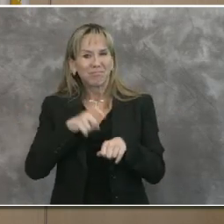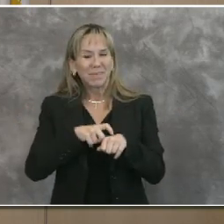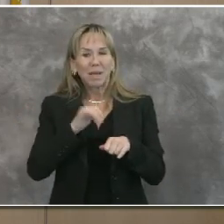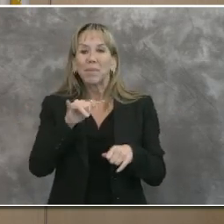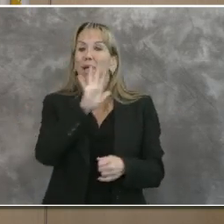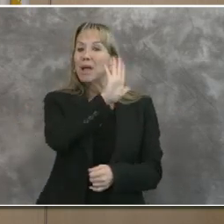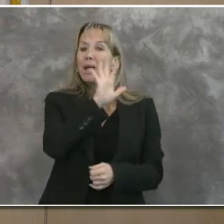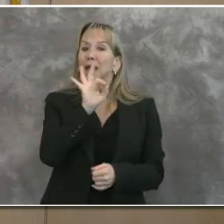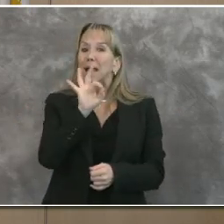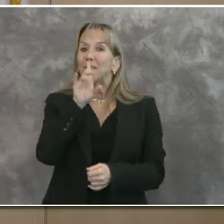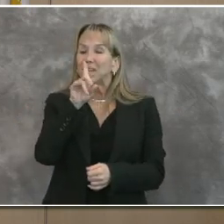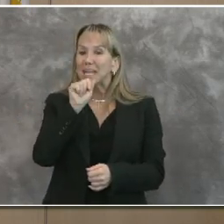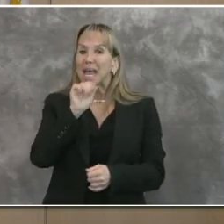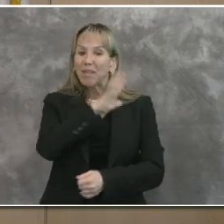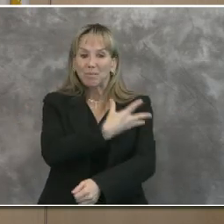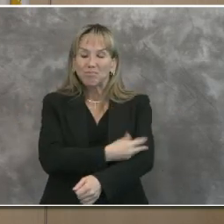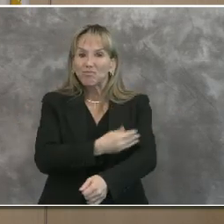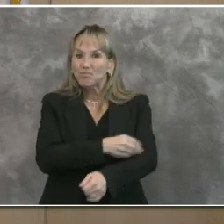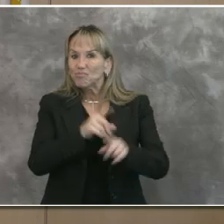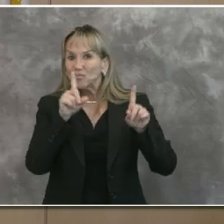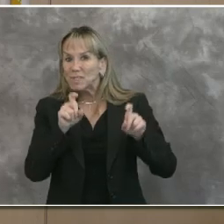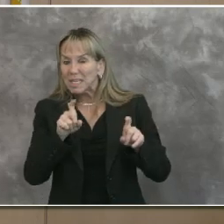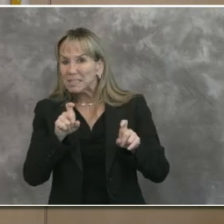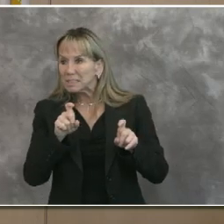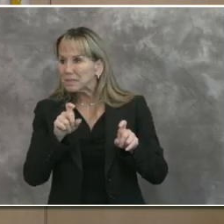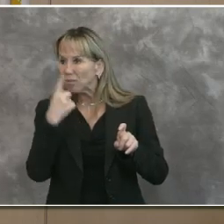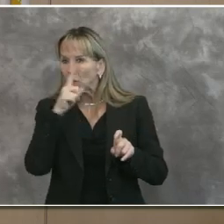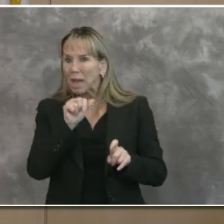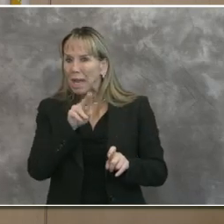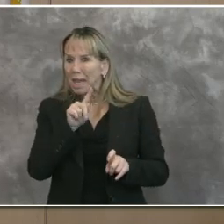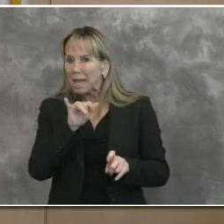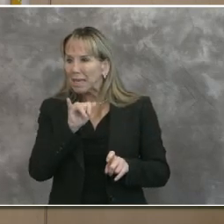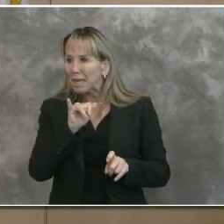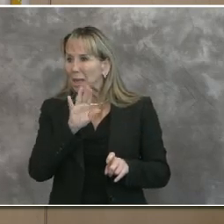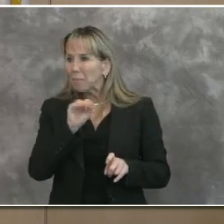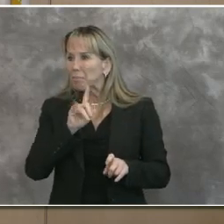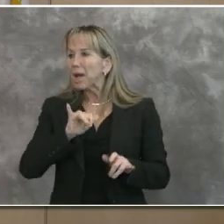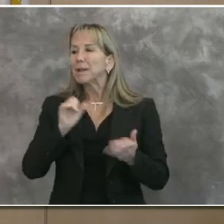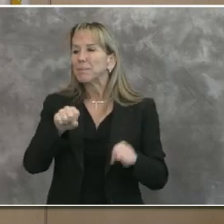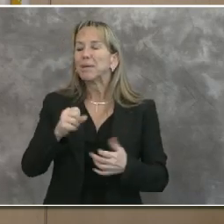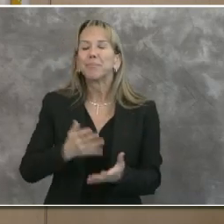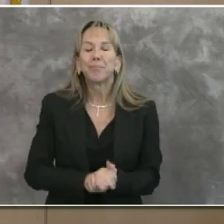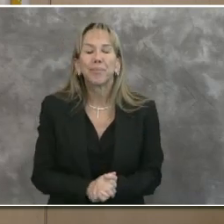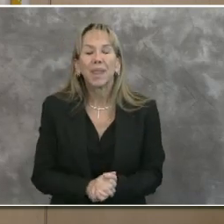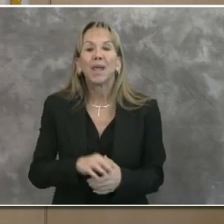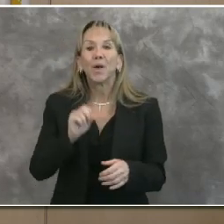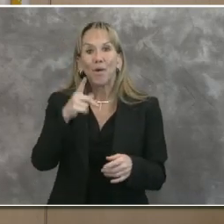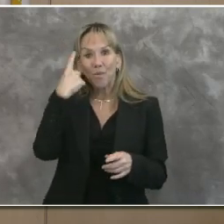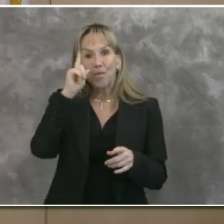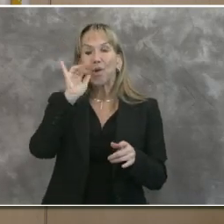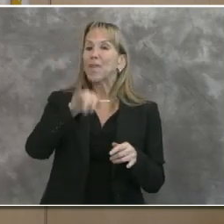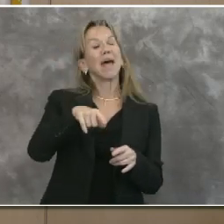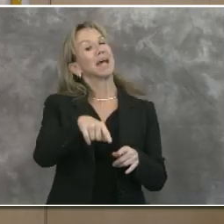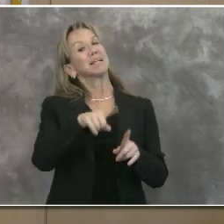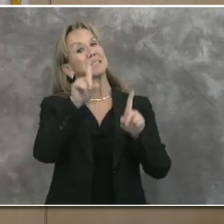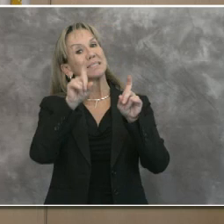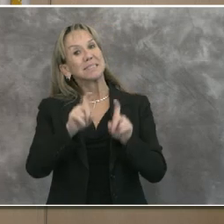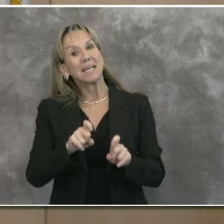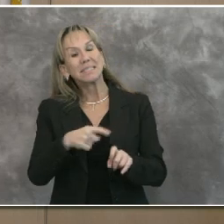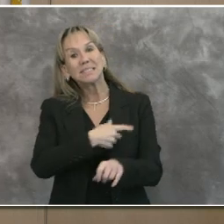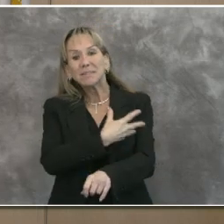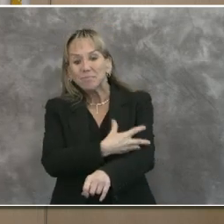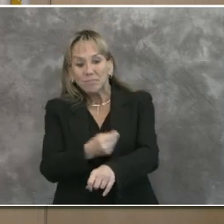The FDA for serology testing, was that the question? Yes. For serology